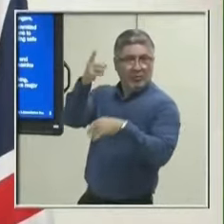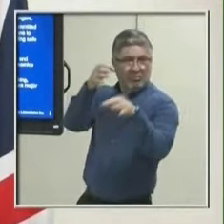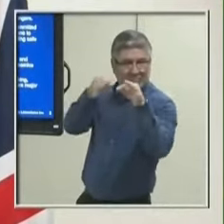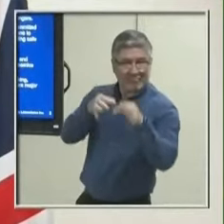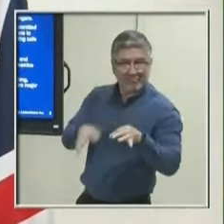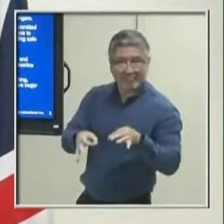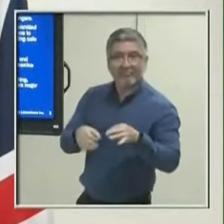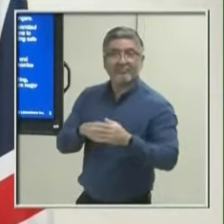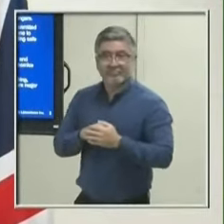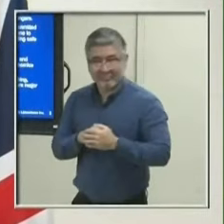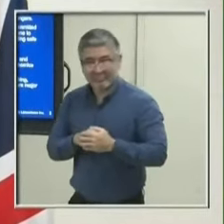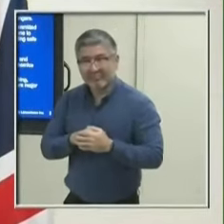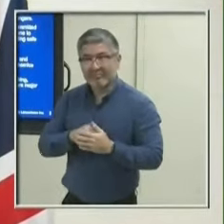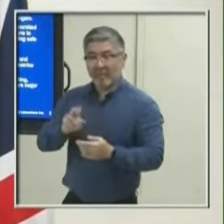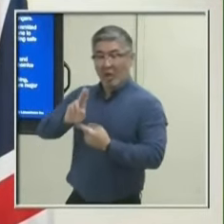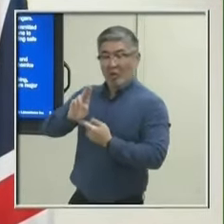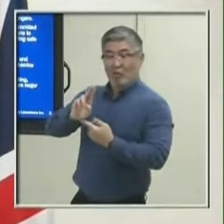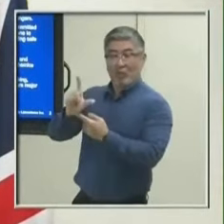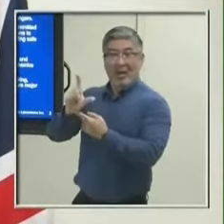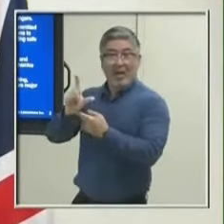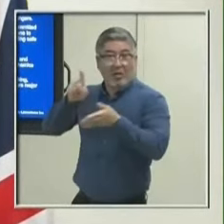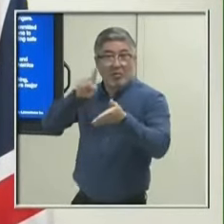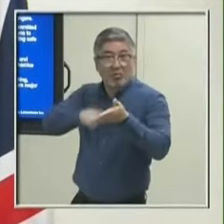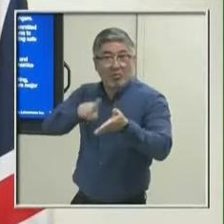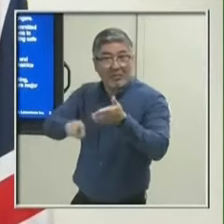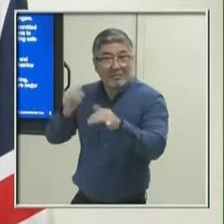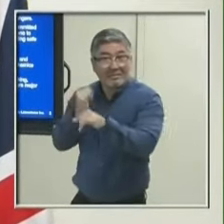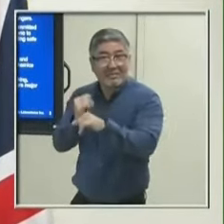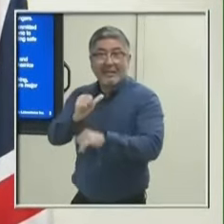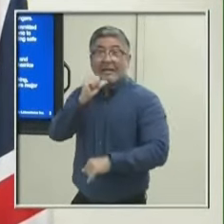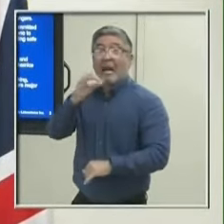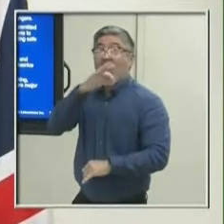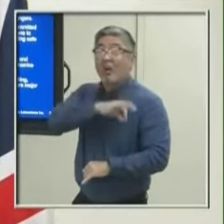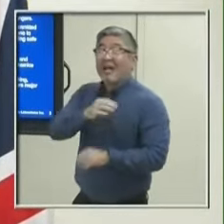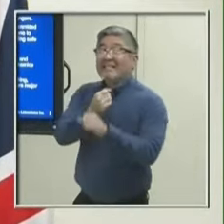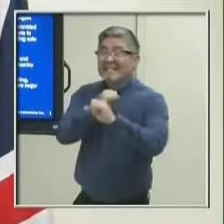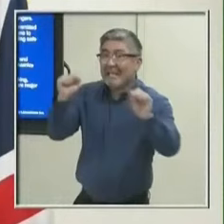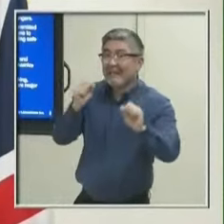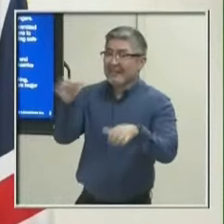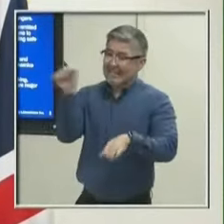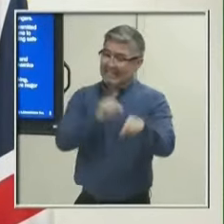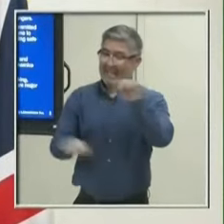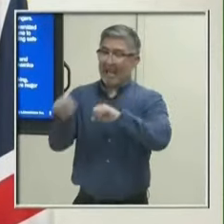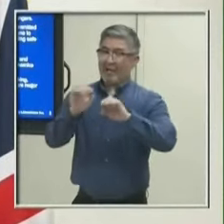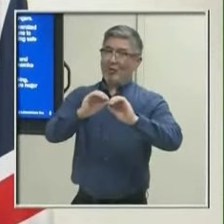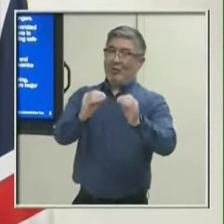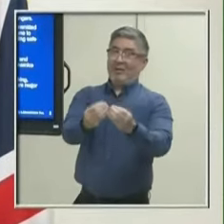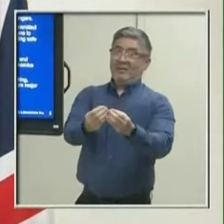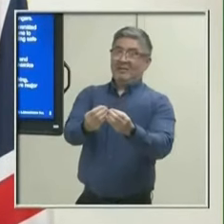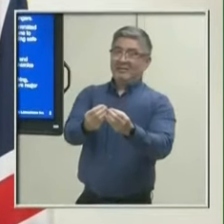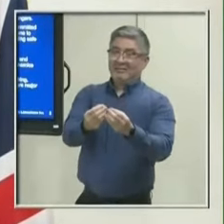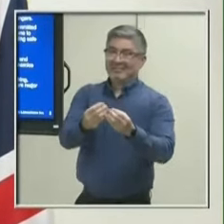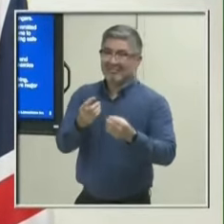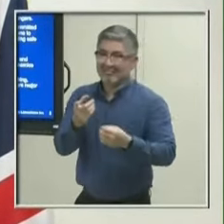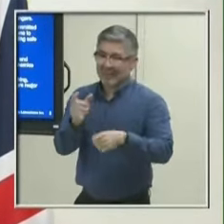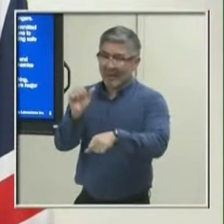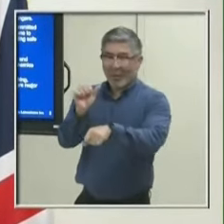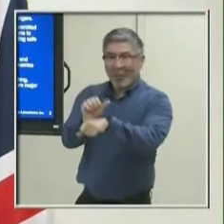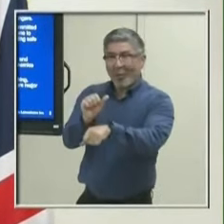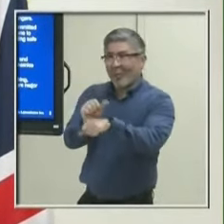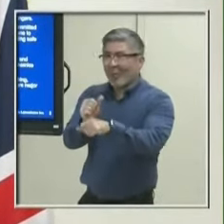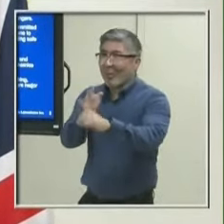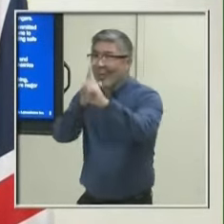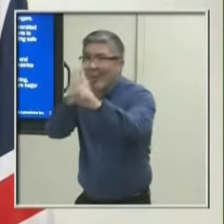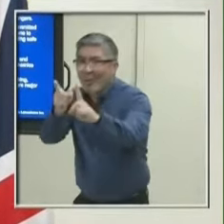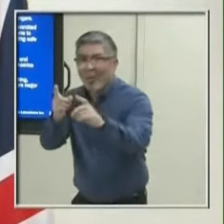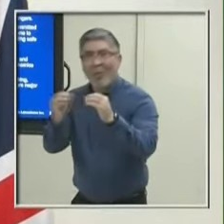UL Research Institutes is a nonprofit safety science organization that has been working for a safer world for over